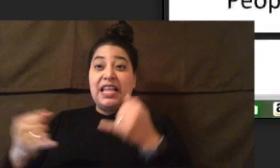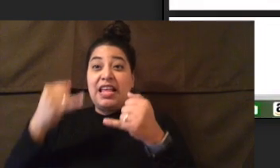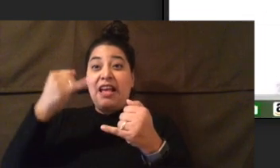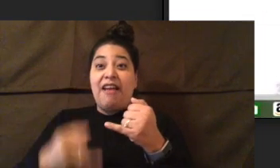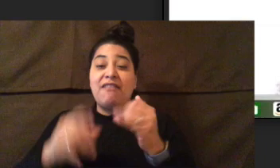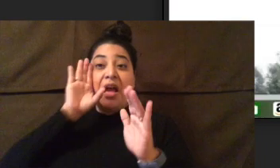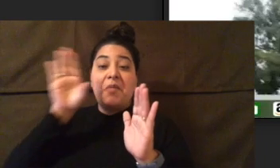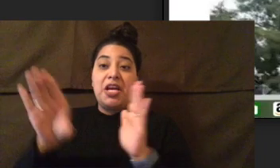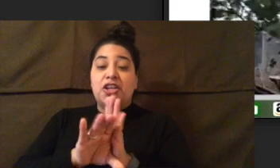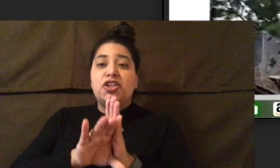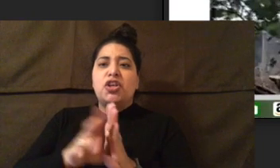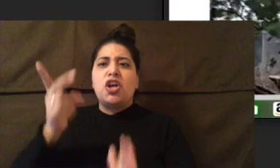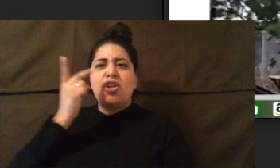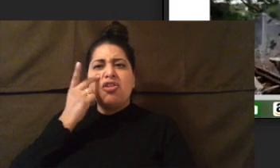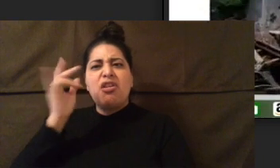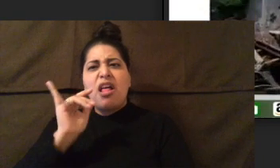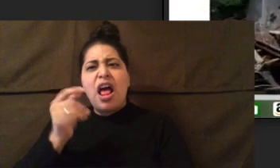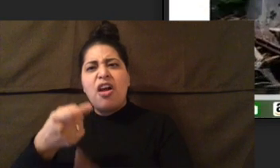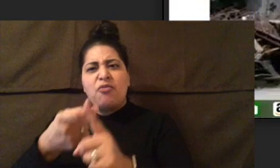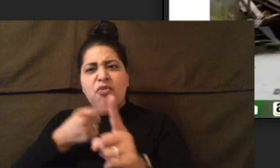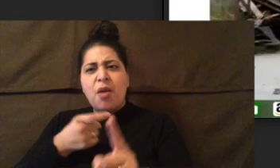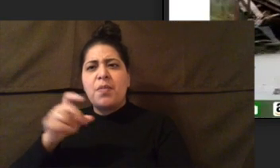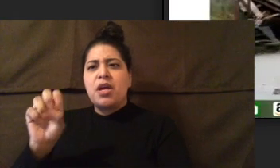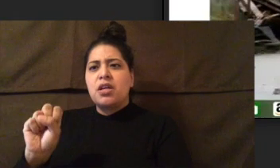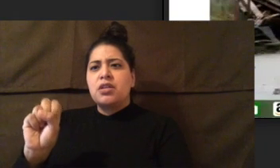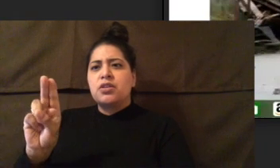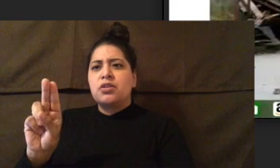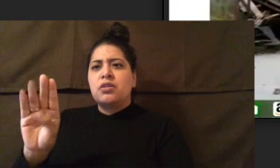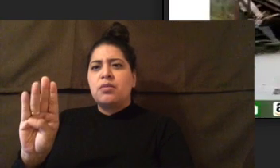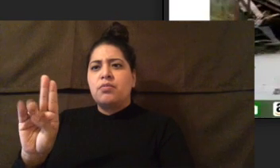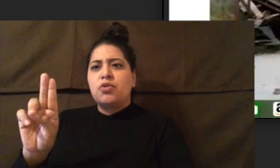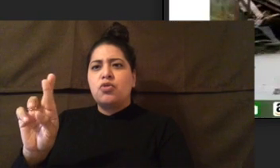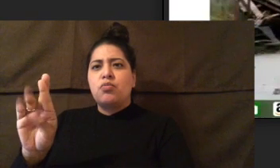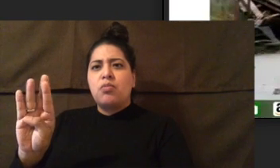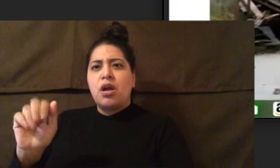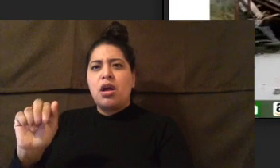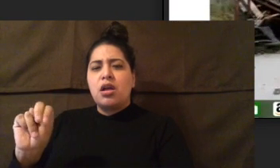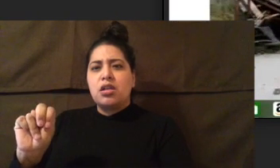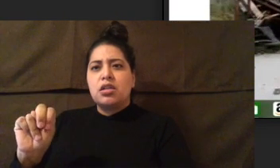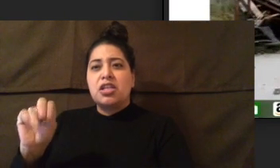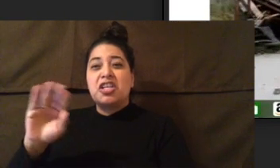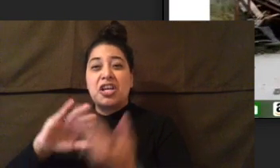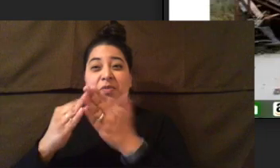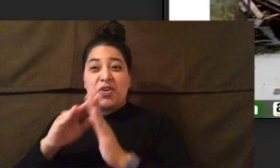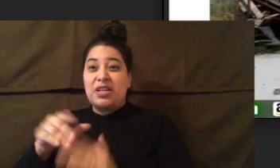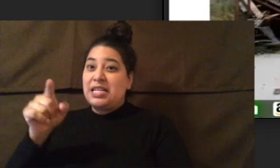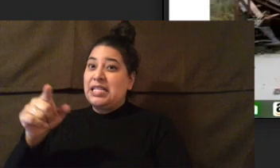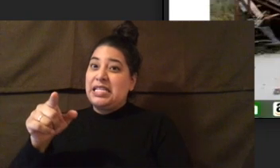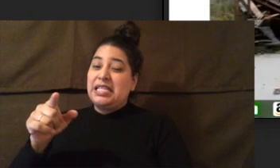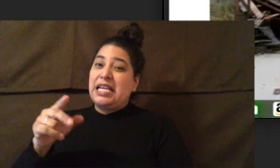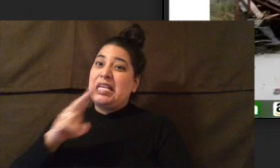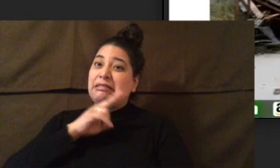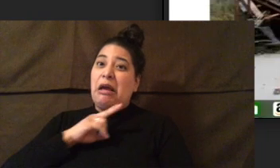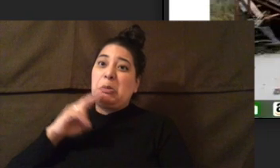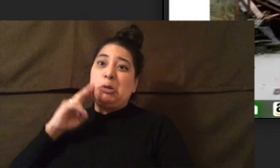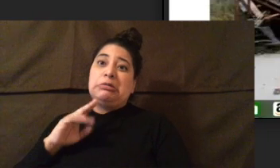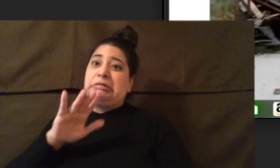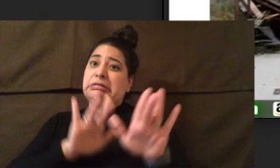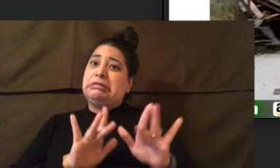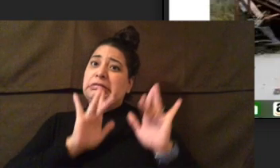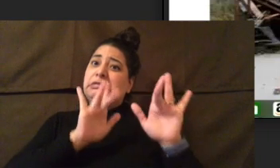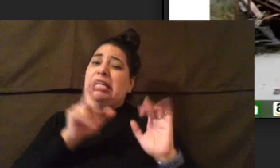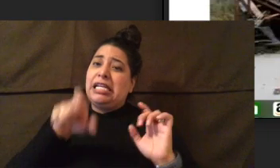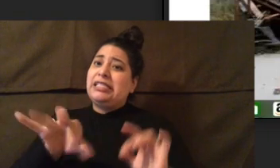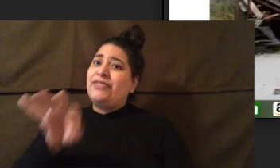The final picture looks like it's from a suburban community. This poor couple is going to have to find a new place